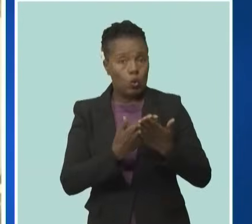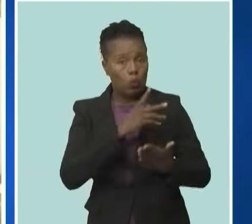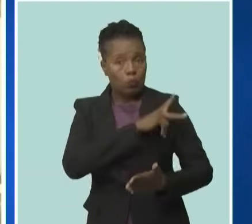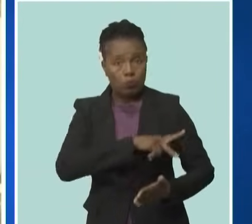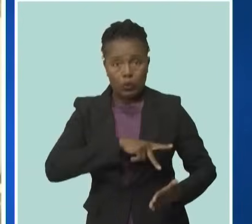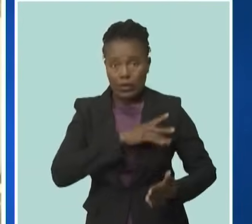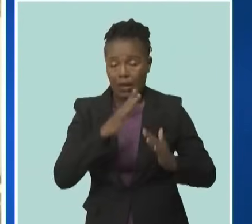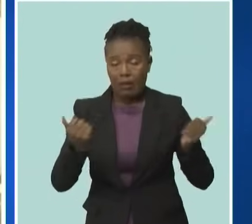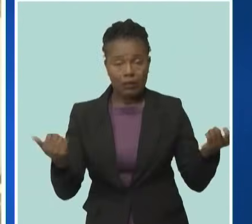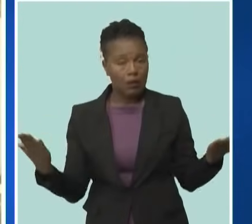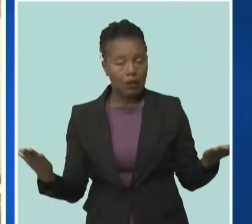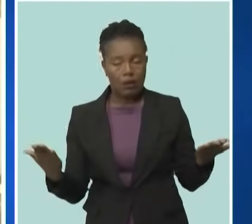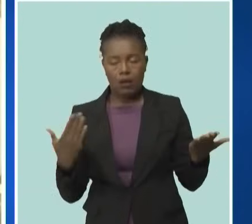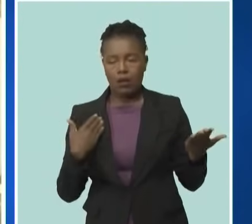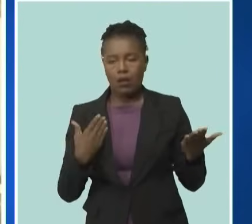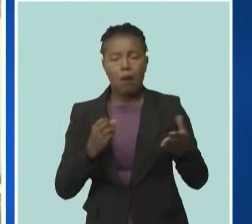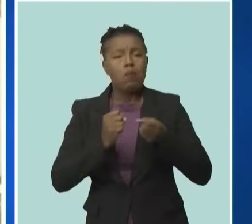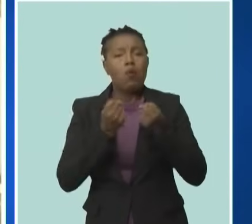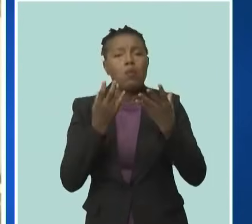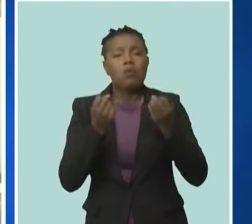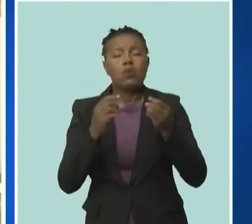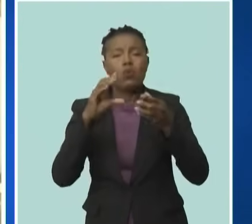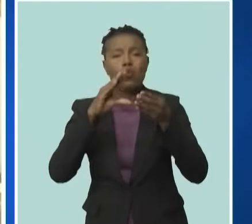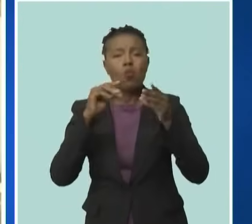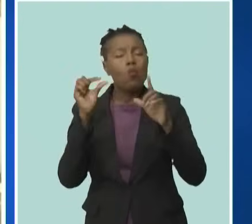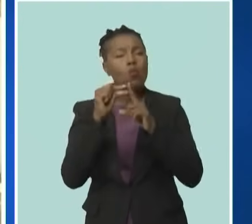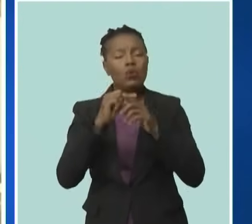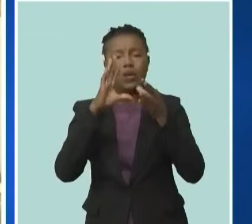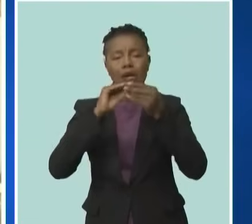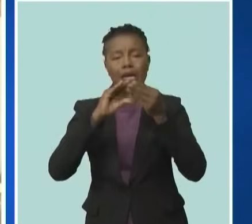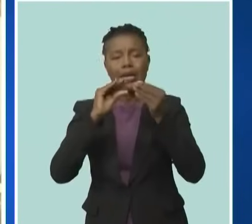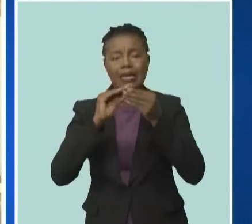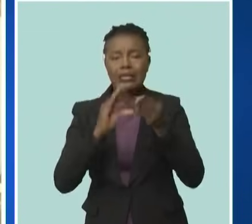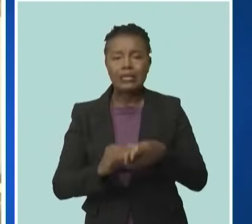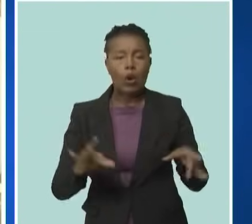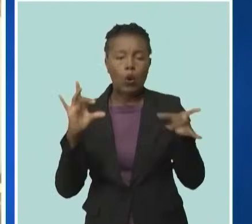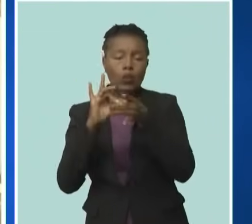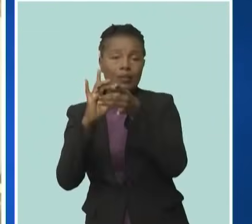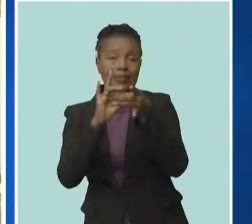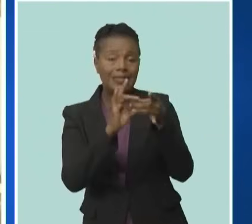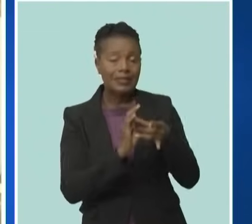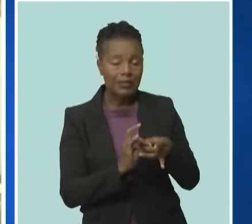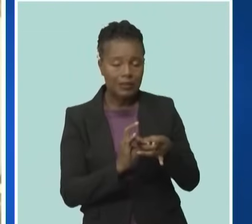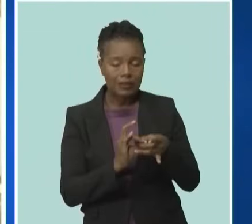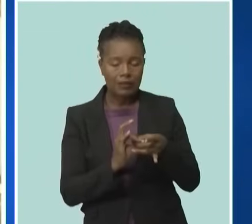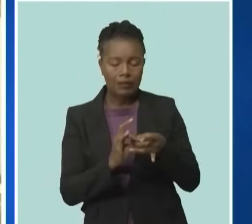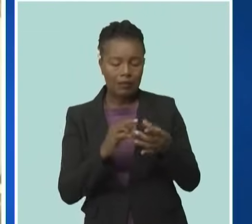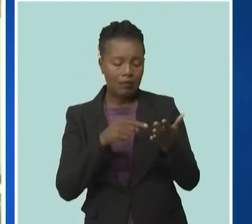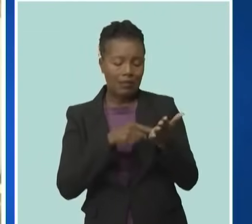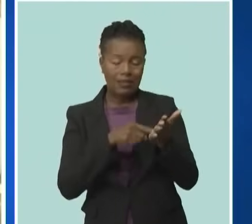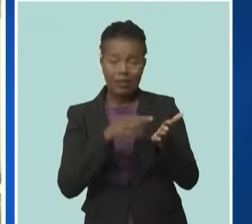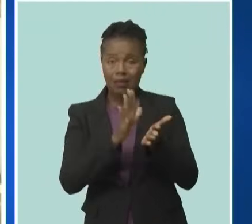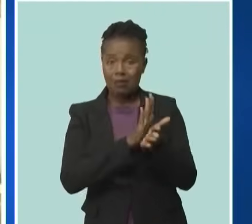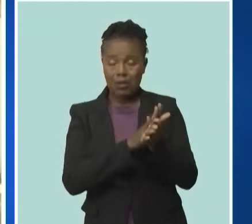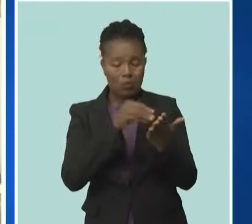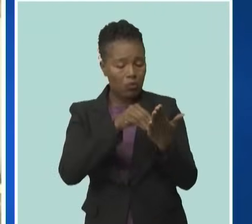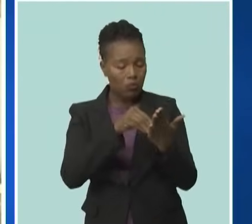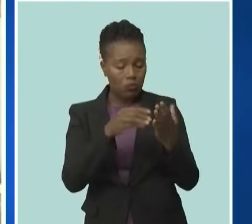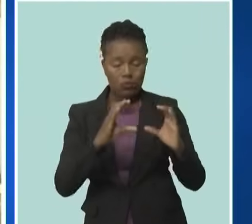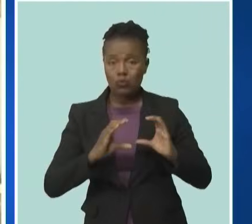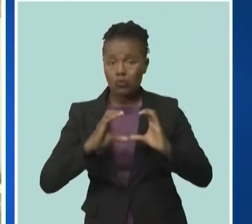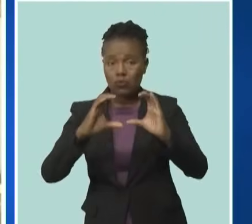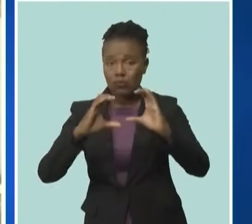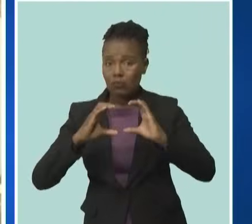how many words I can string together, but my behavior, those words on a piece of paper, those